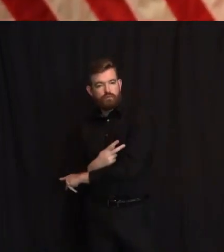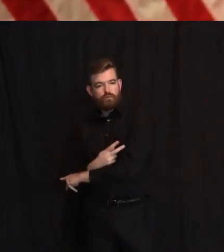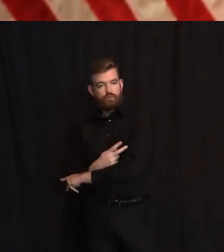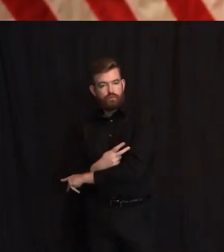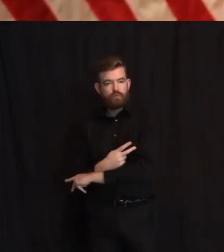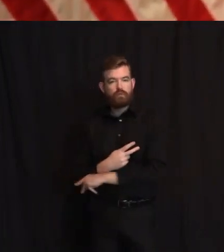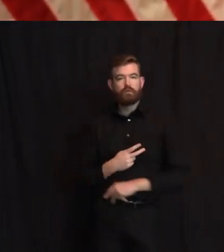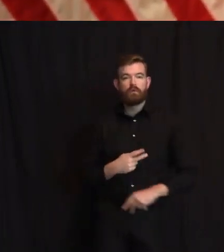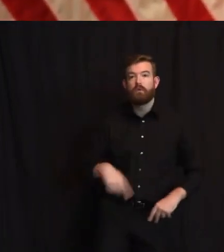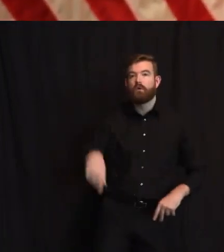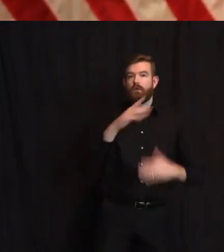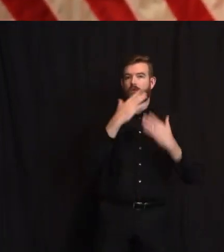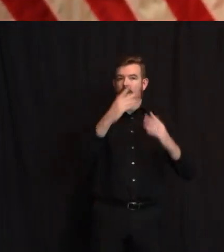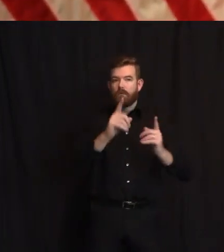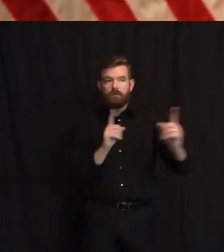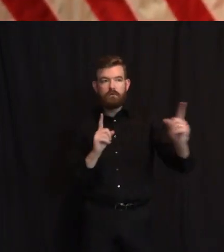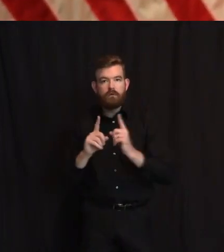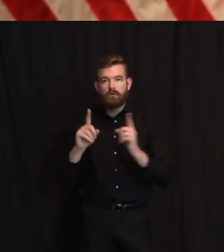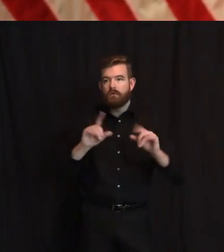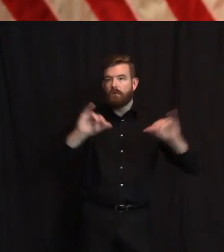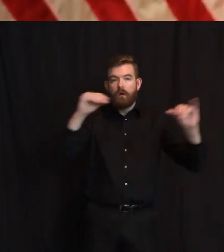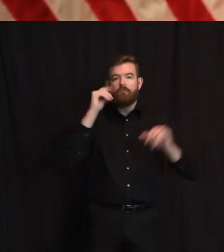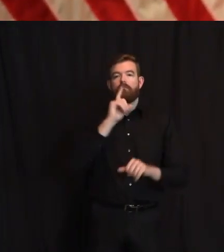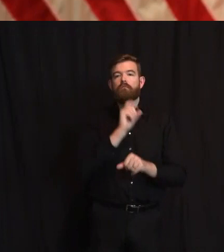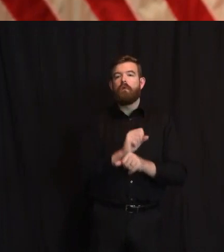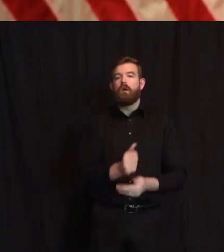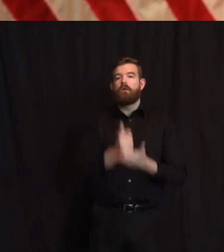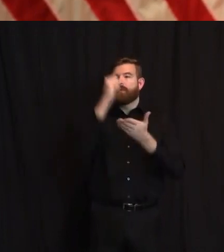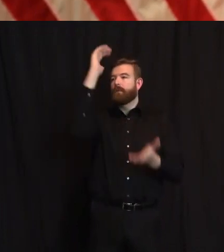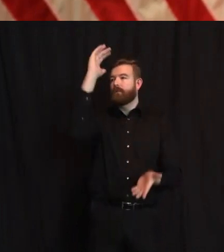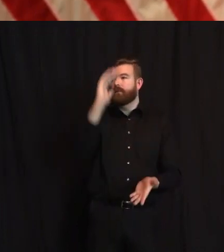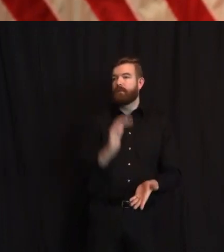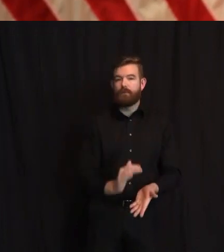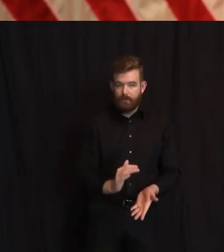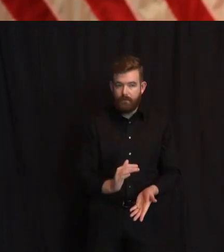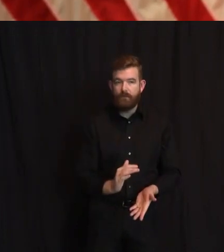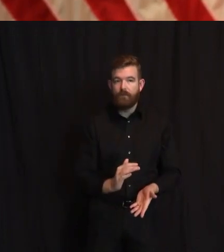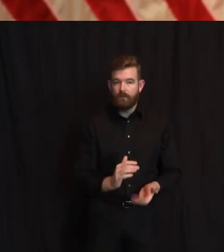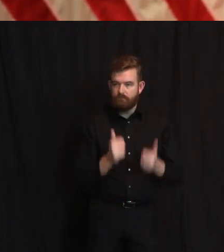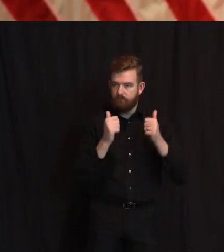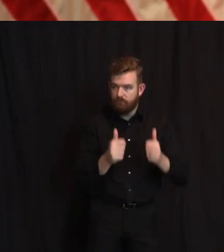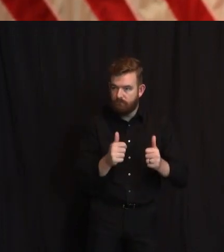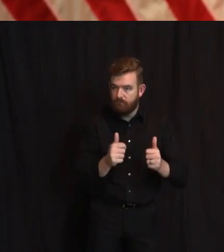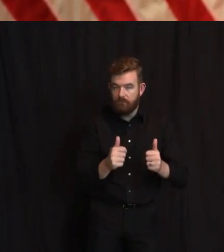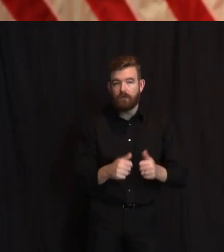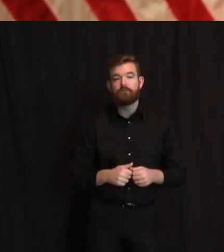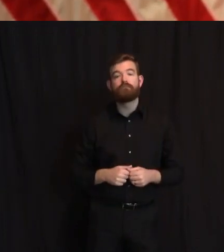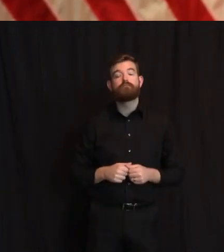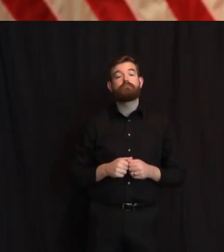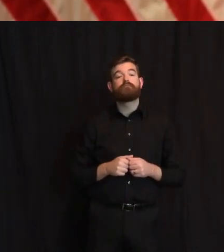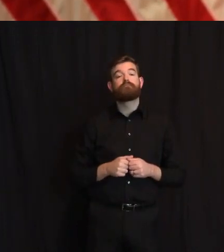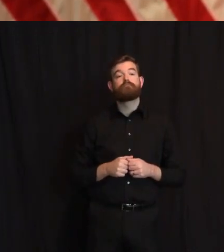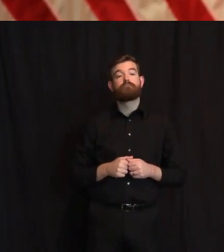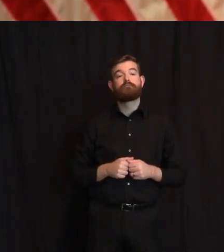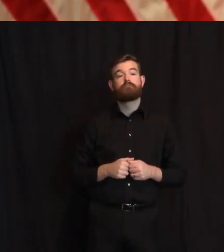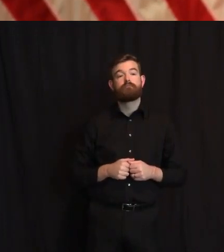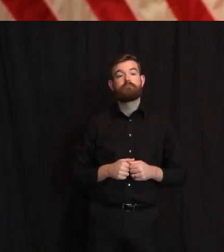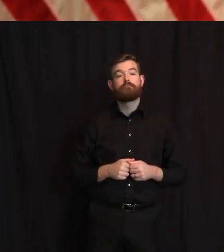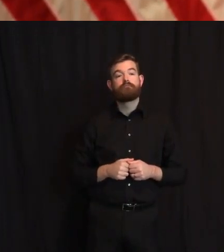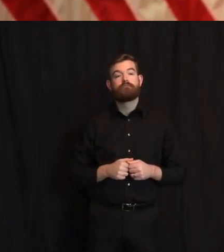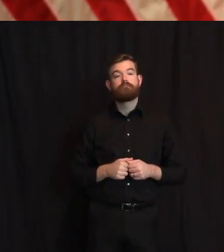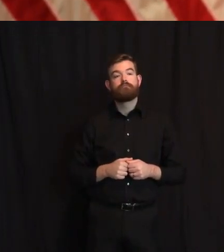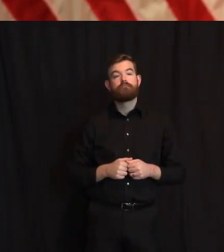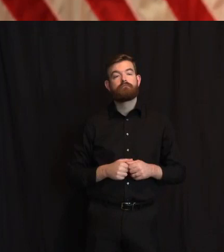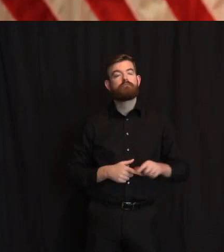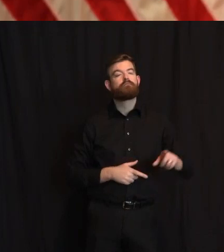staying home and staying away from each other, that came down meaningfully, and that's a good thing. But there's a best case. If everyone sort of should think of it